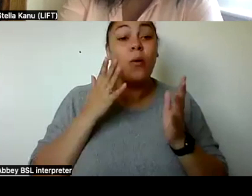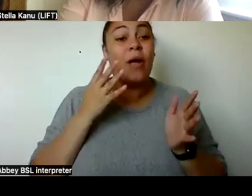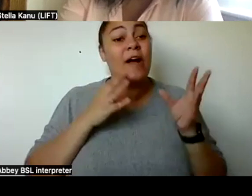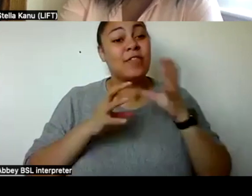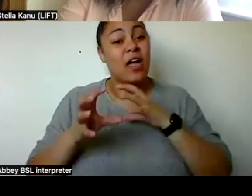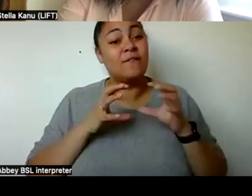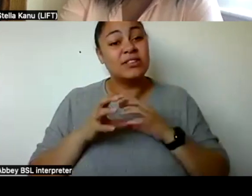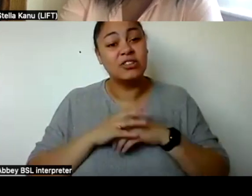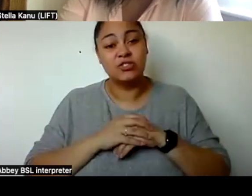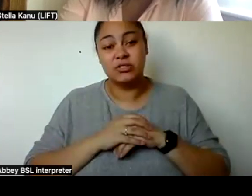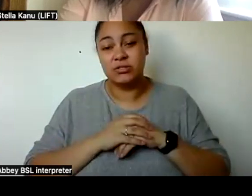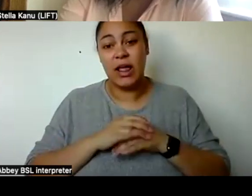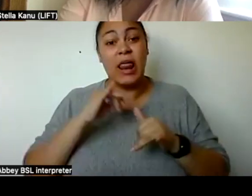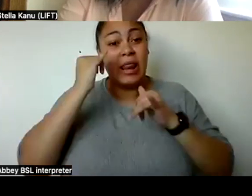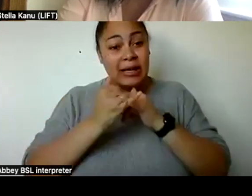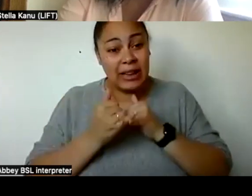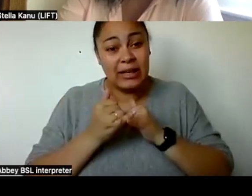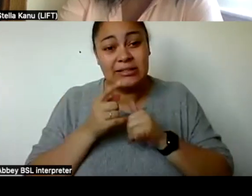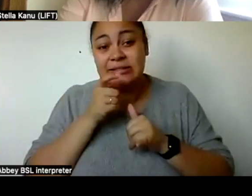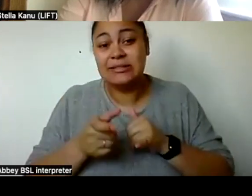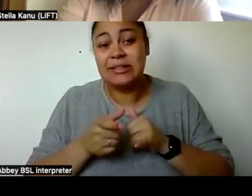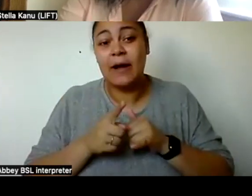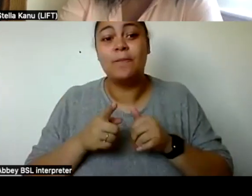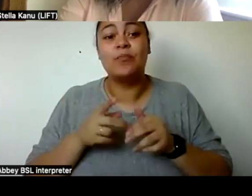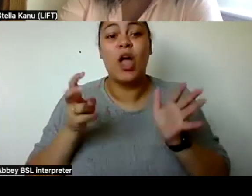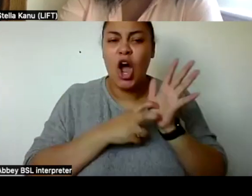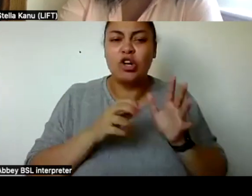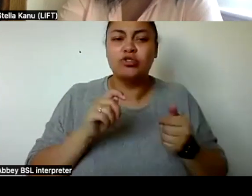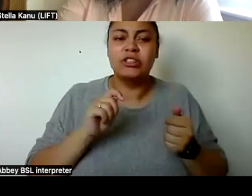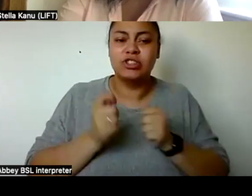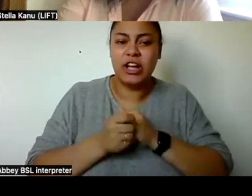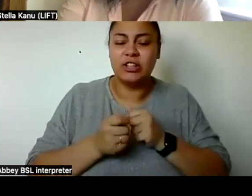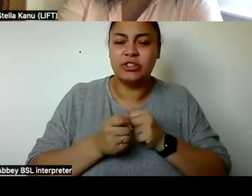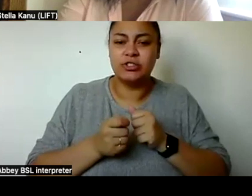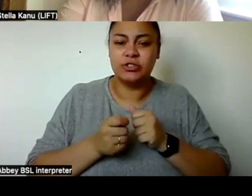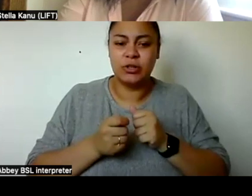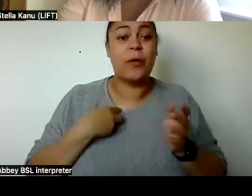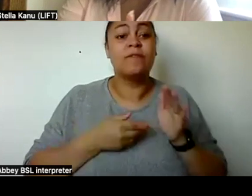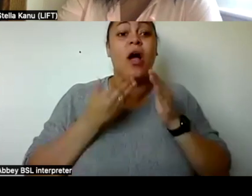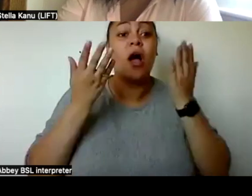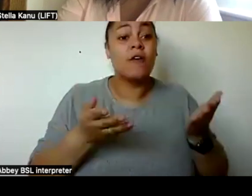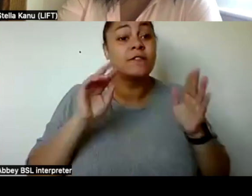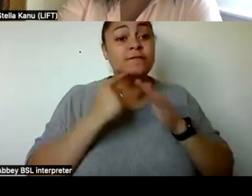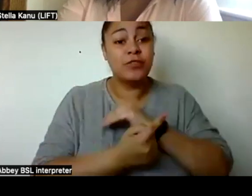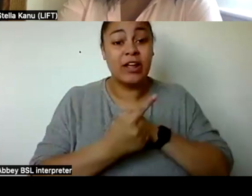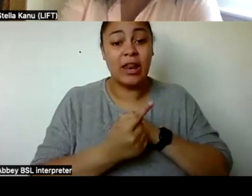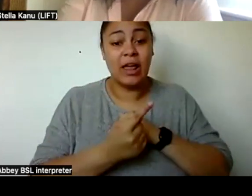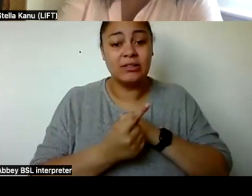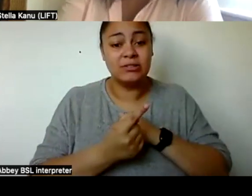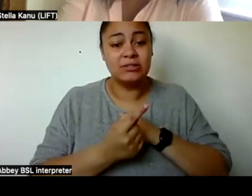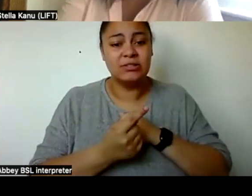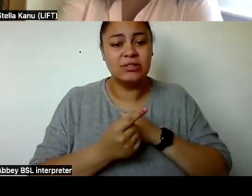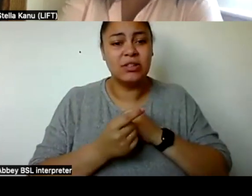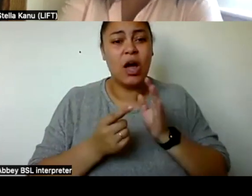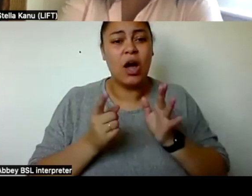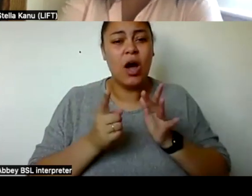conversations. Last thing I'd say around sort of concrete changes is that we've offered freelancers that we work with often the opportunity,